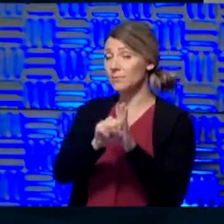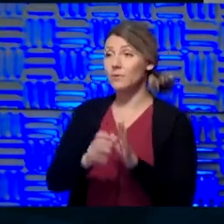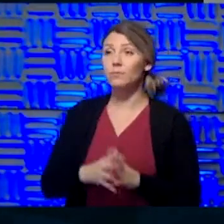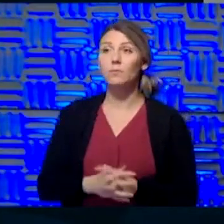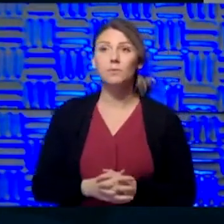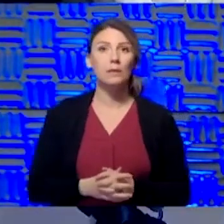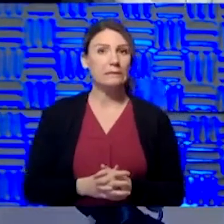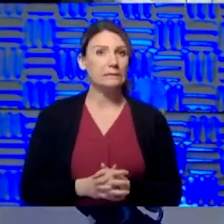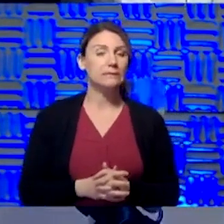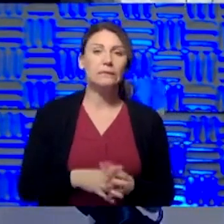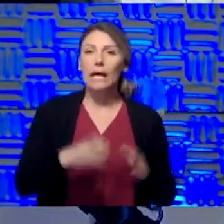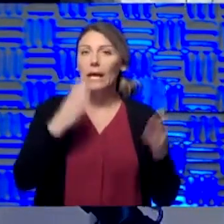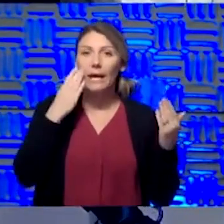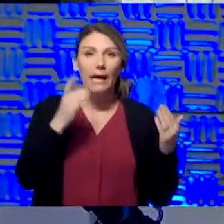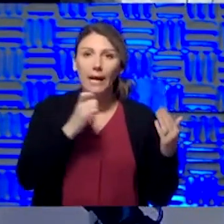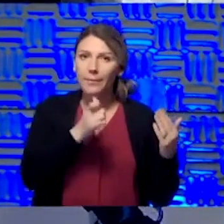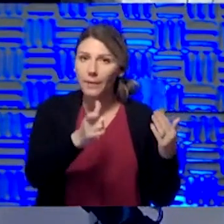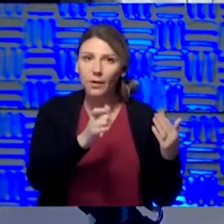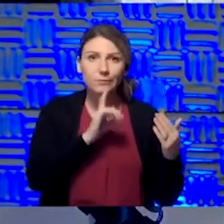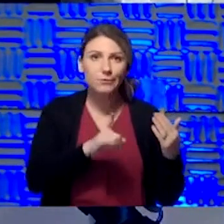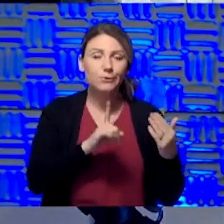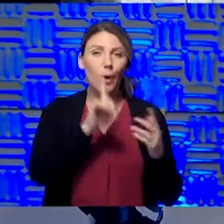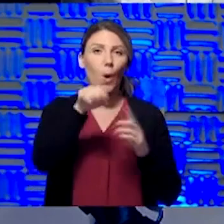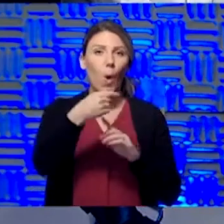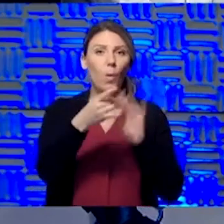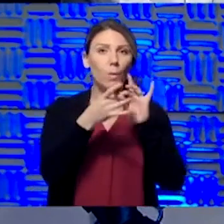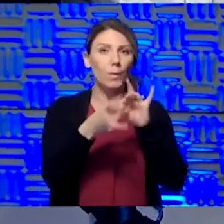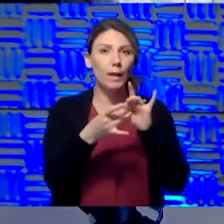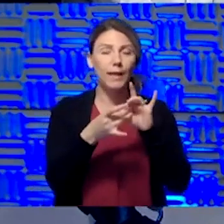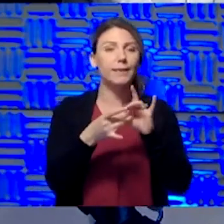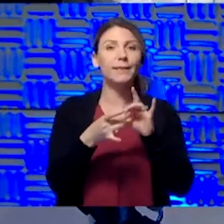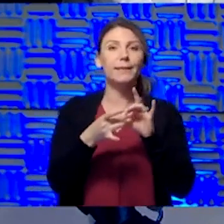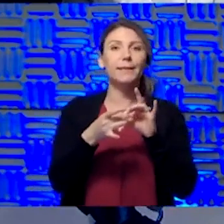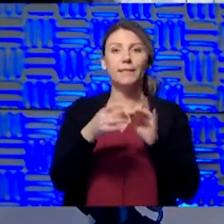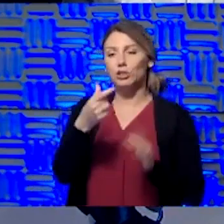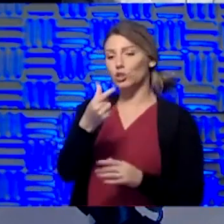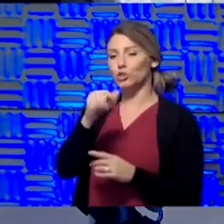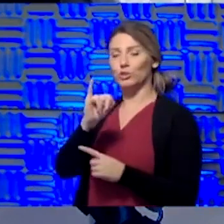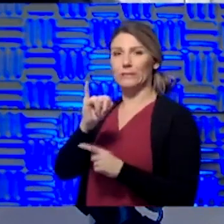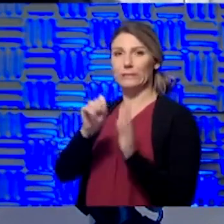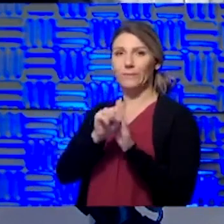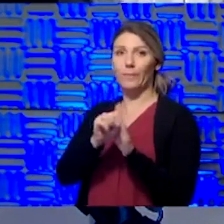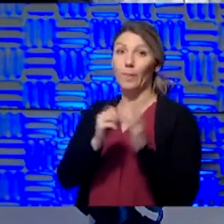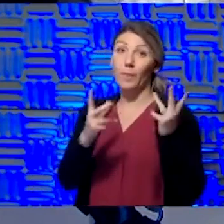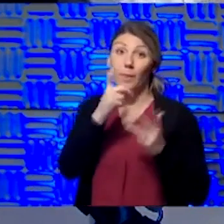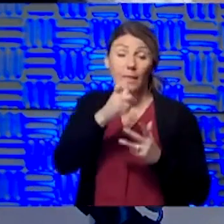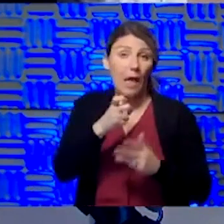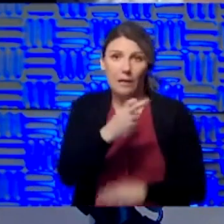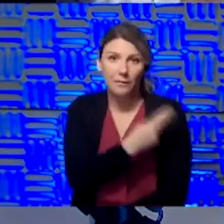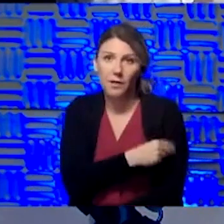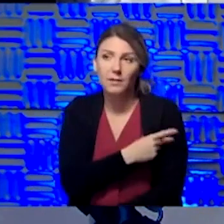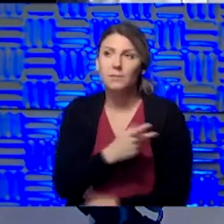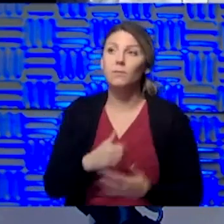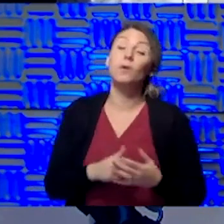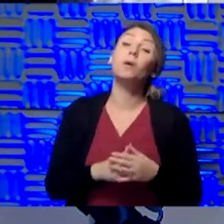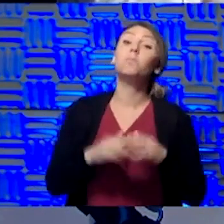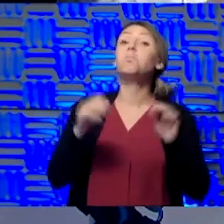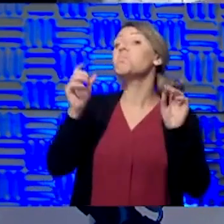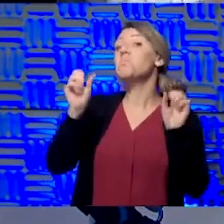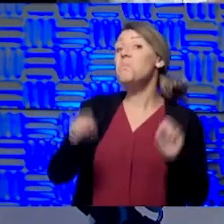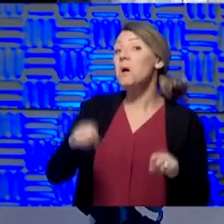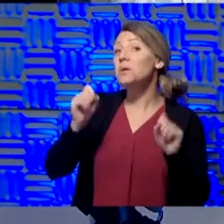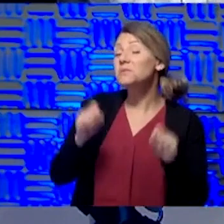Yeah, I'm not aware of only with gastrointestinal symptoms. Certainly, maybe not in the hospital. That would possibly